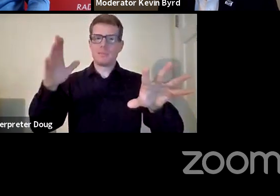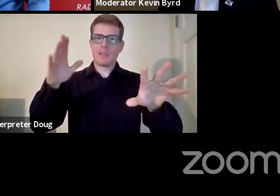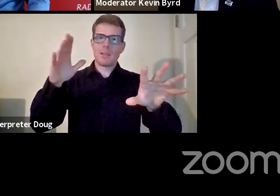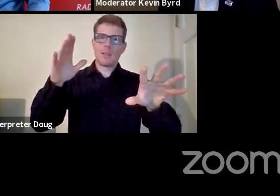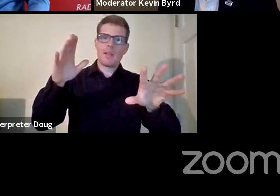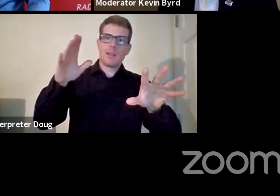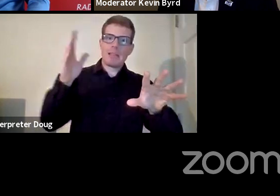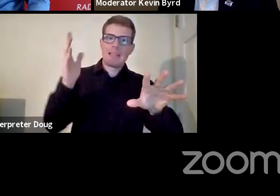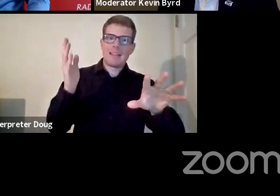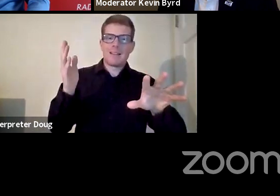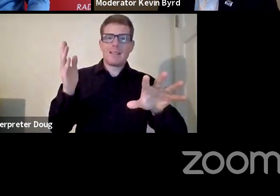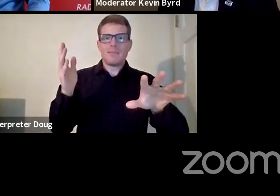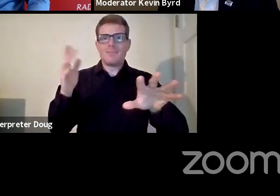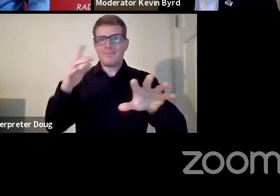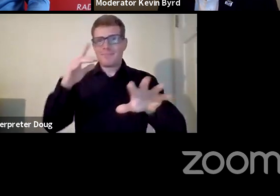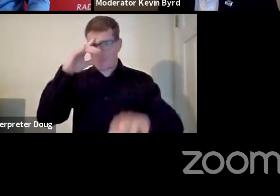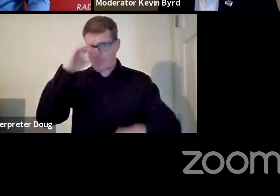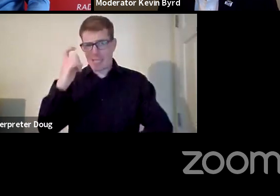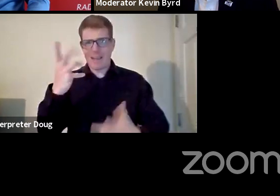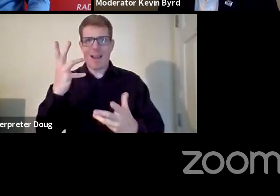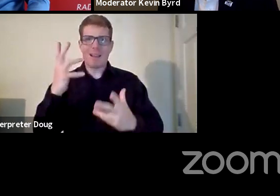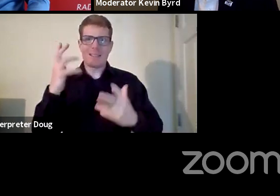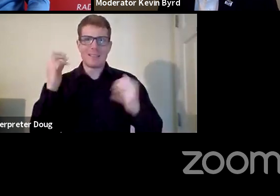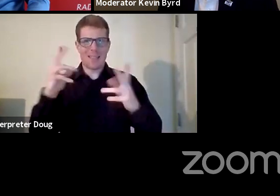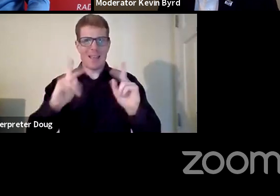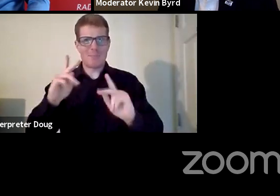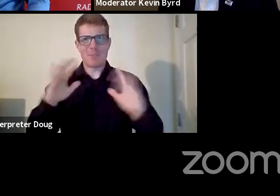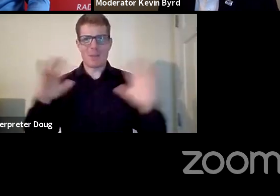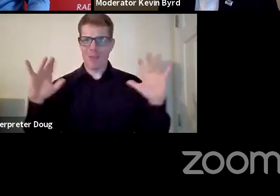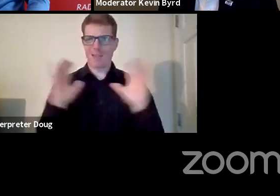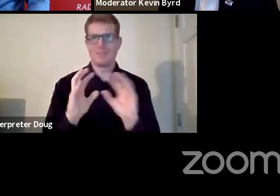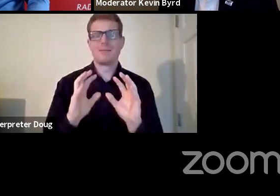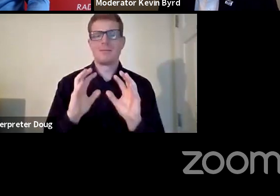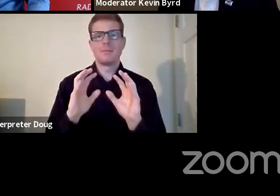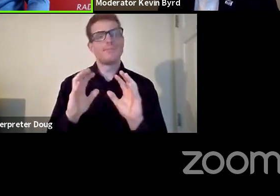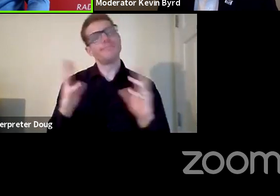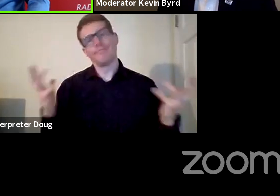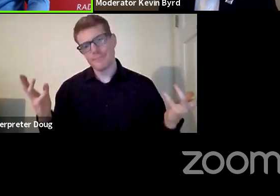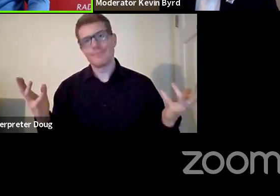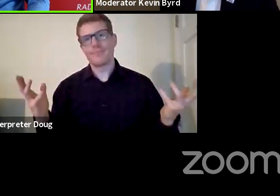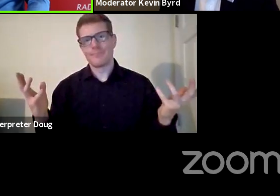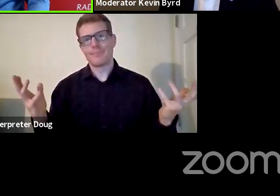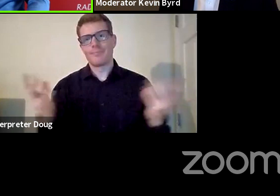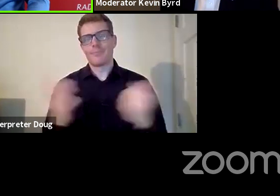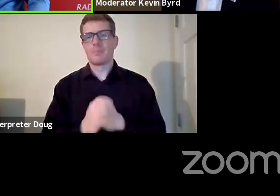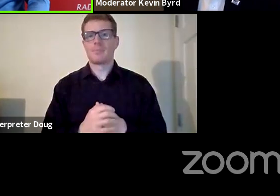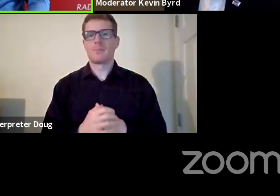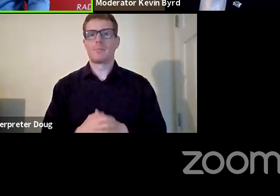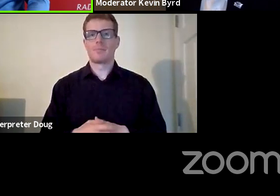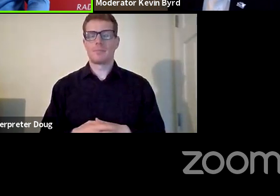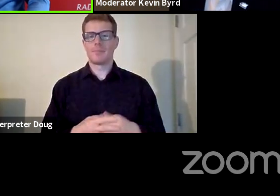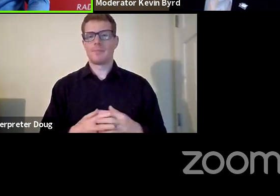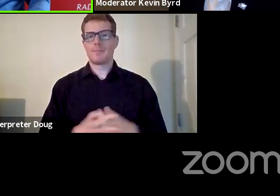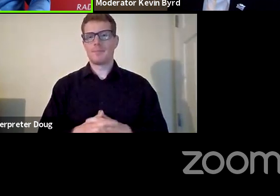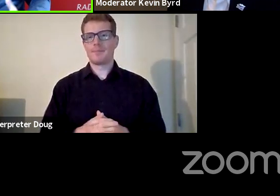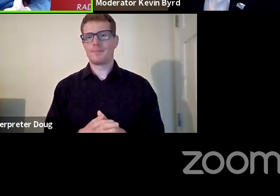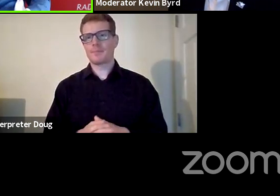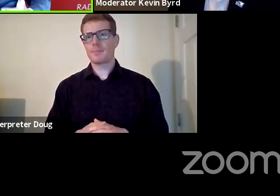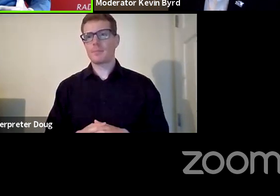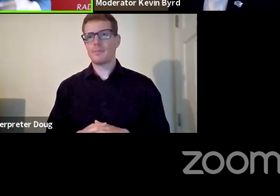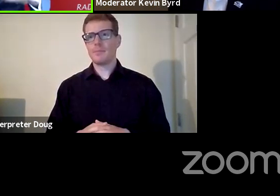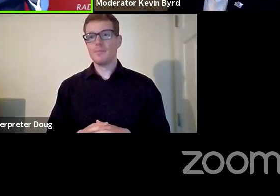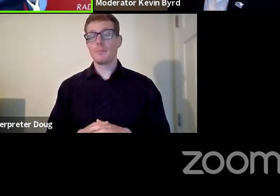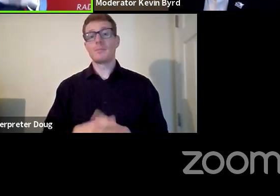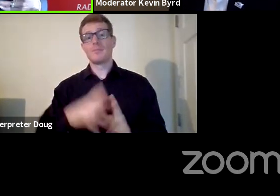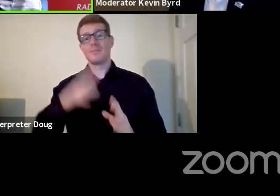just part of what it is to be on a college campus. Kevin, the only other thing I would say to that is that, just to